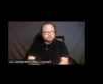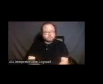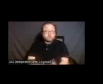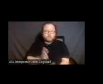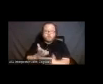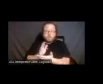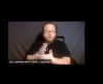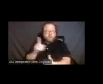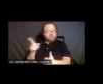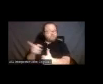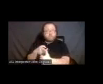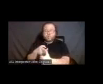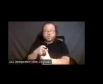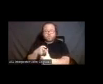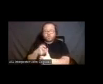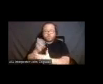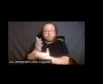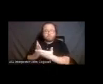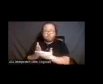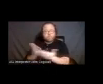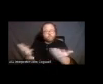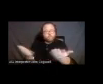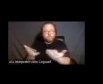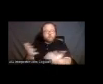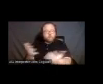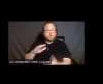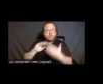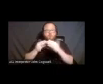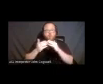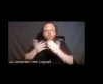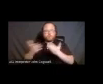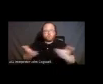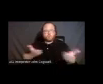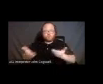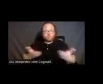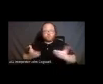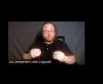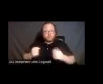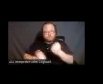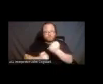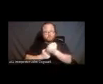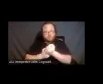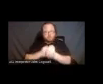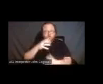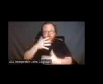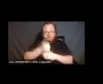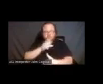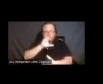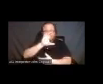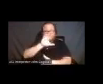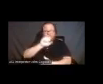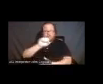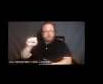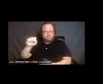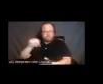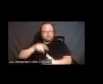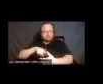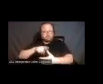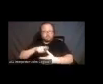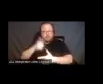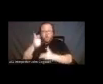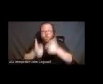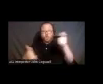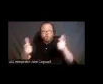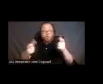Alrighty, the first component is Community Services and Supports, or CSS for short. It is the largest of